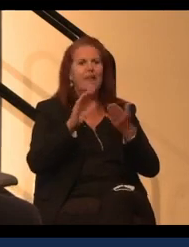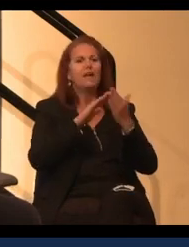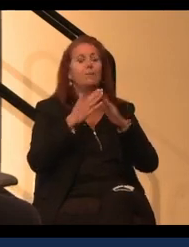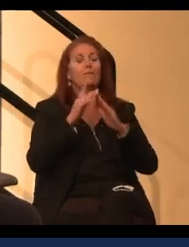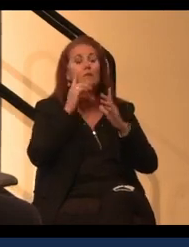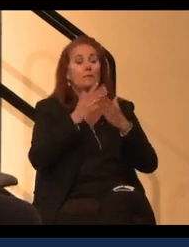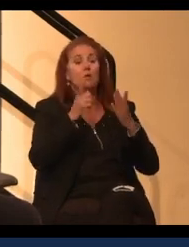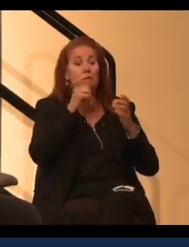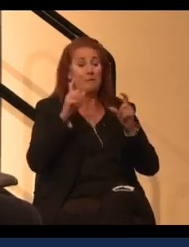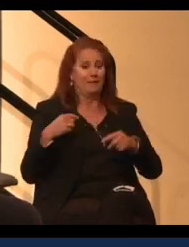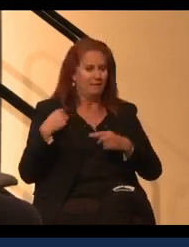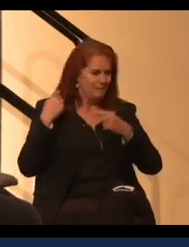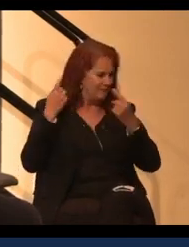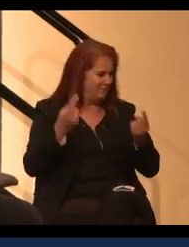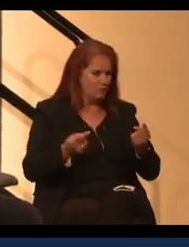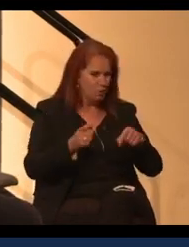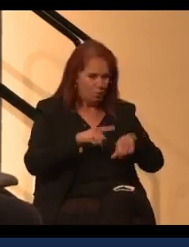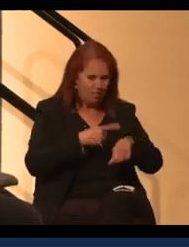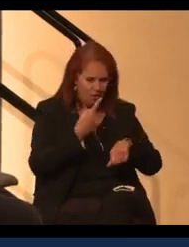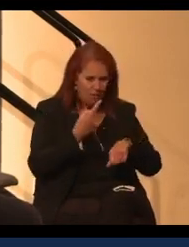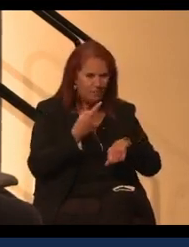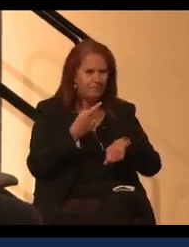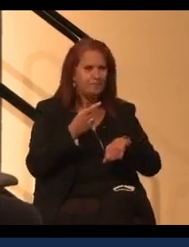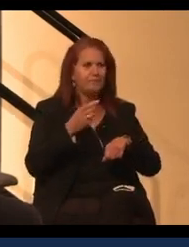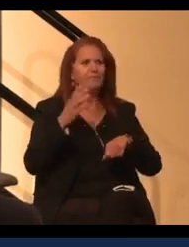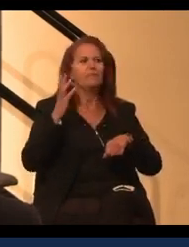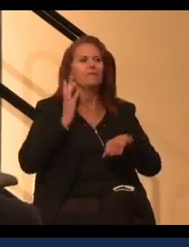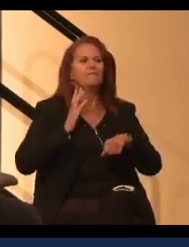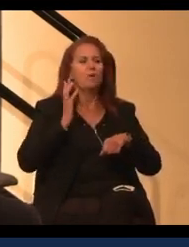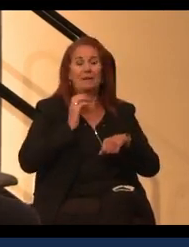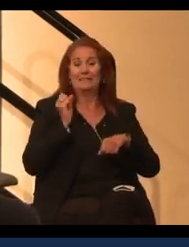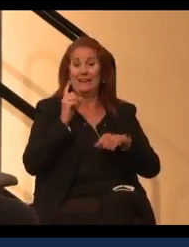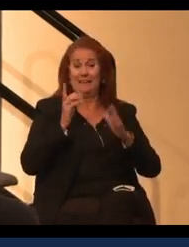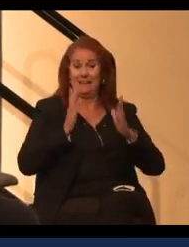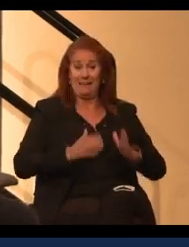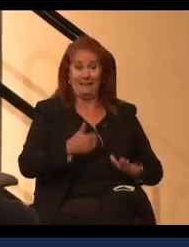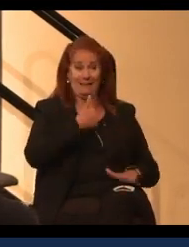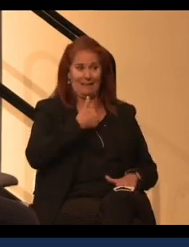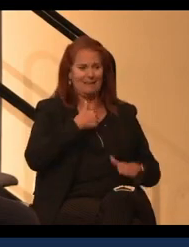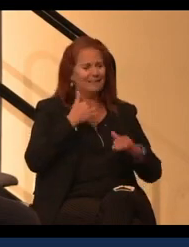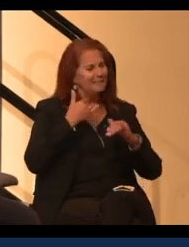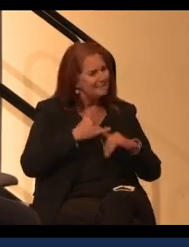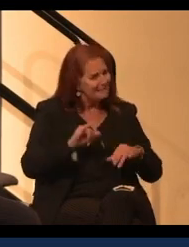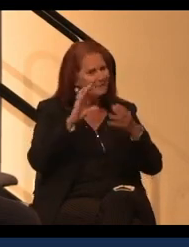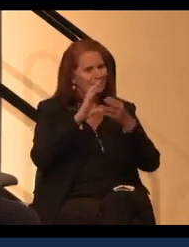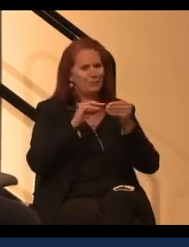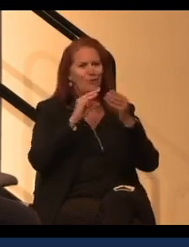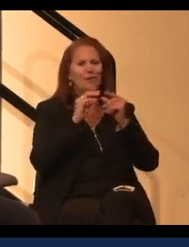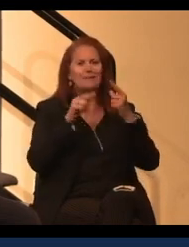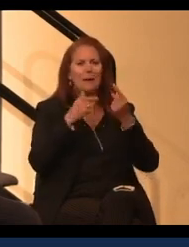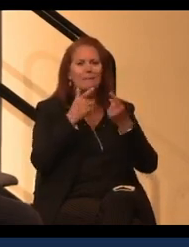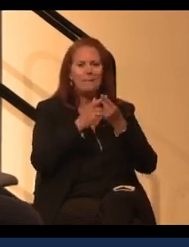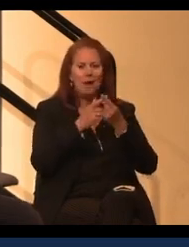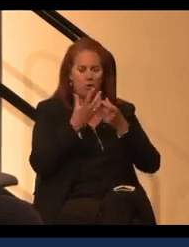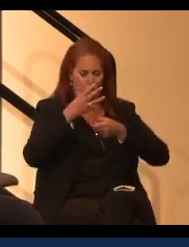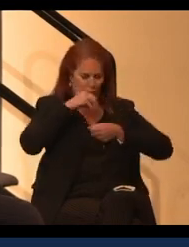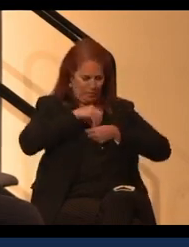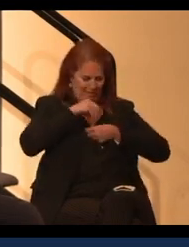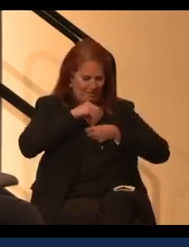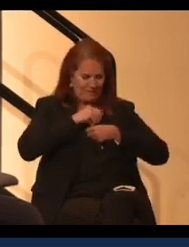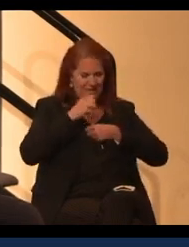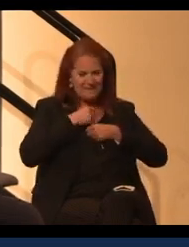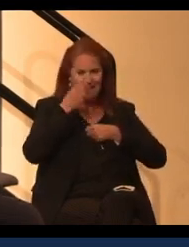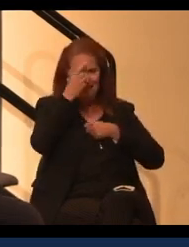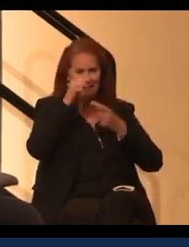San Diego for so long, or a former San Diegan, there are still stories that are still within me as I think about